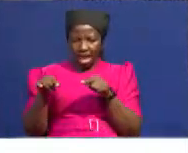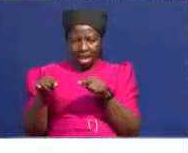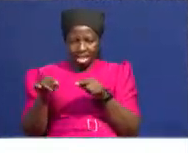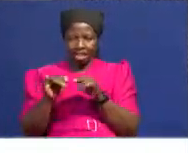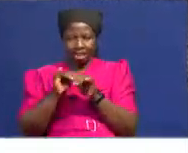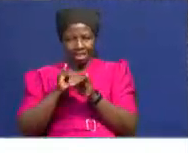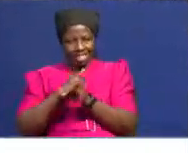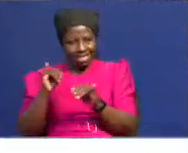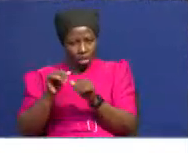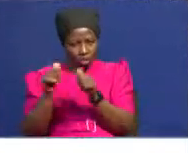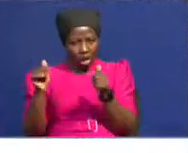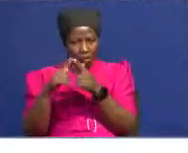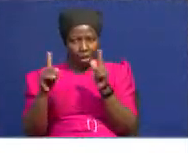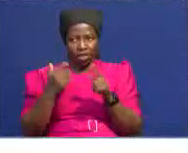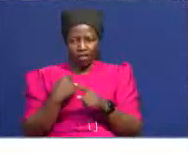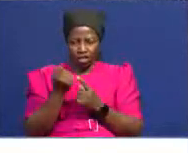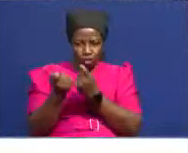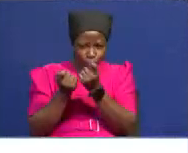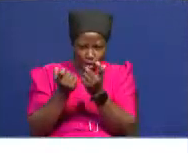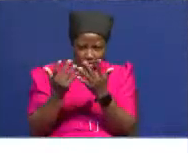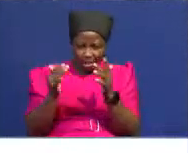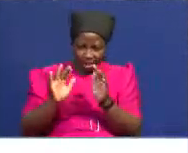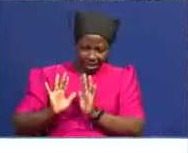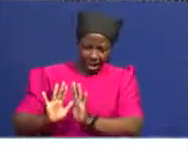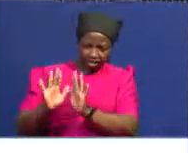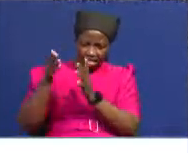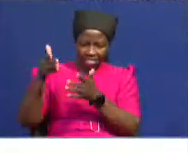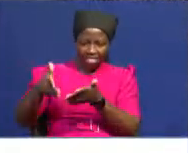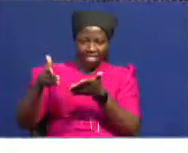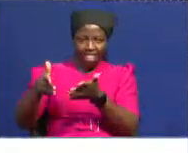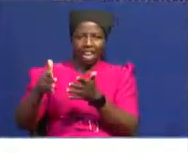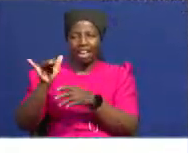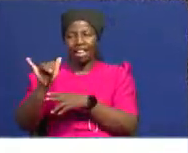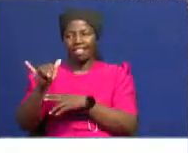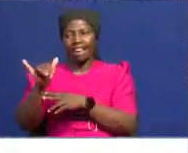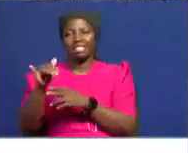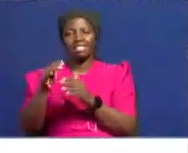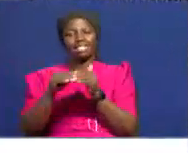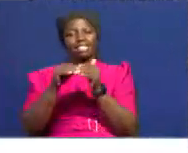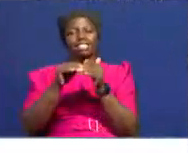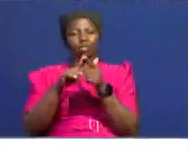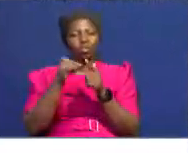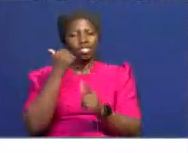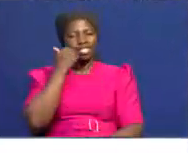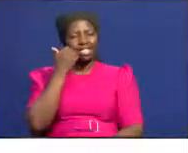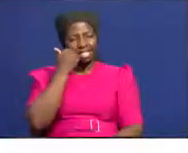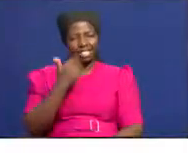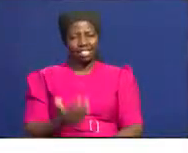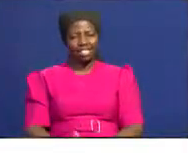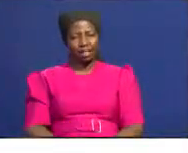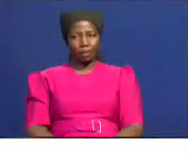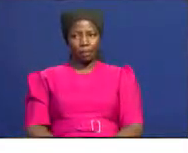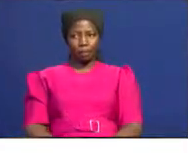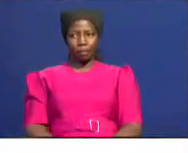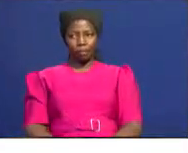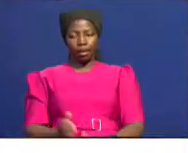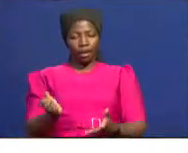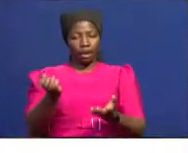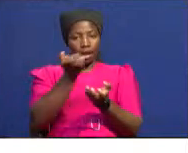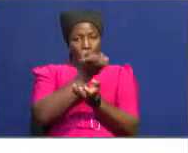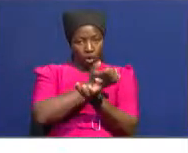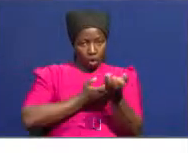anabaki kwa hiyo sufuria, na hizo anabaki ndio analeta ugonjwa.